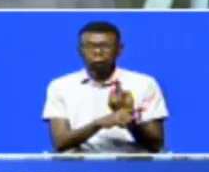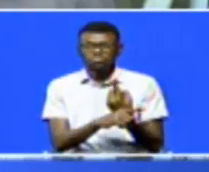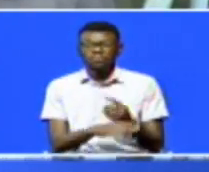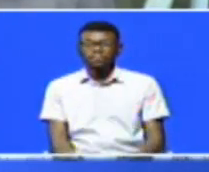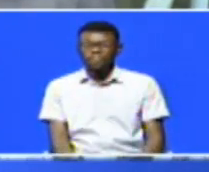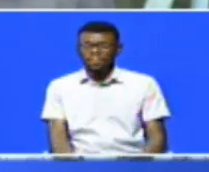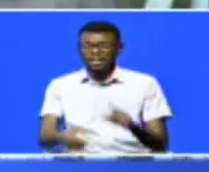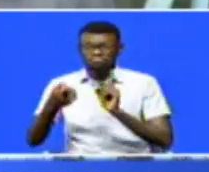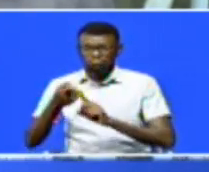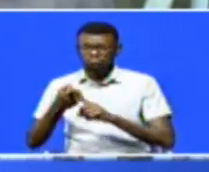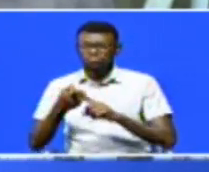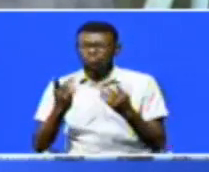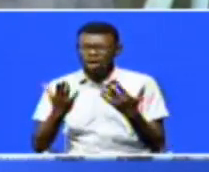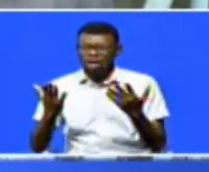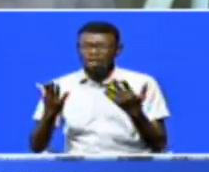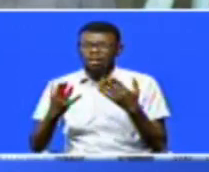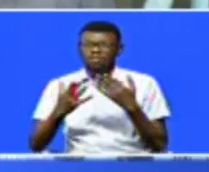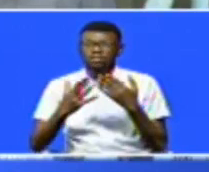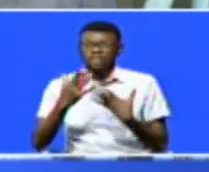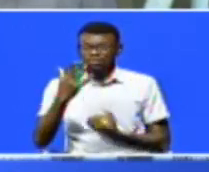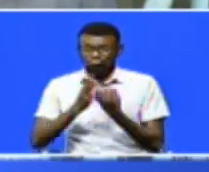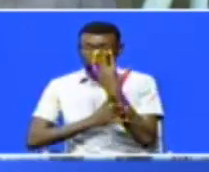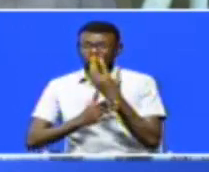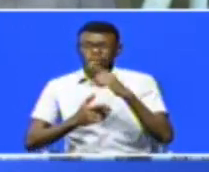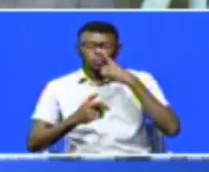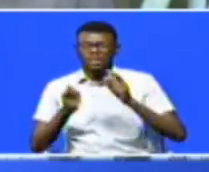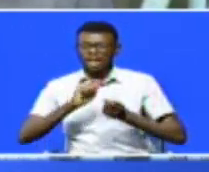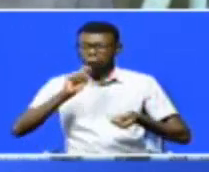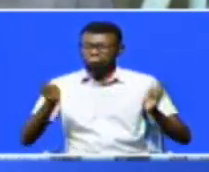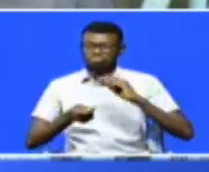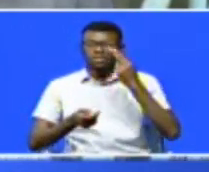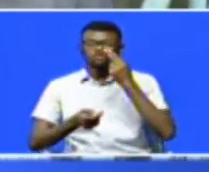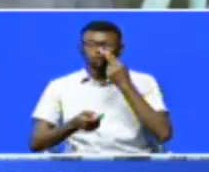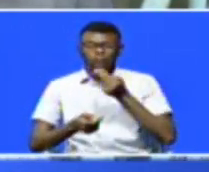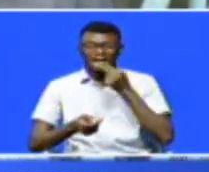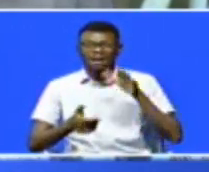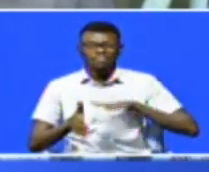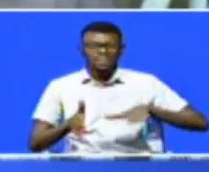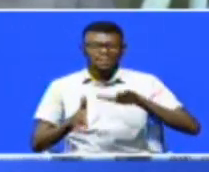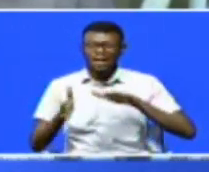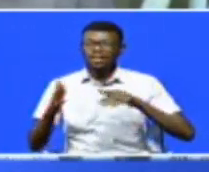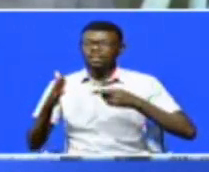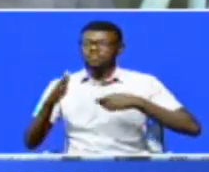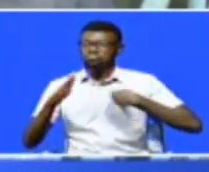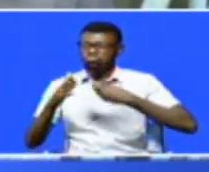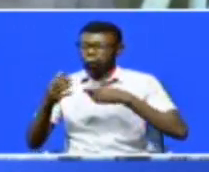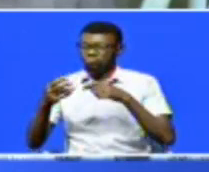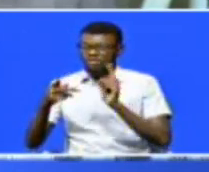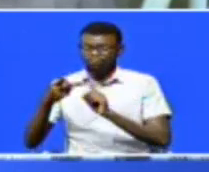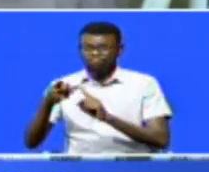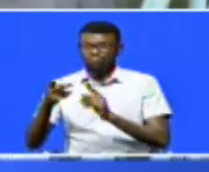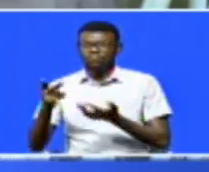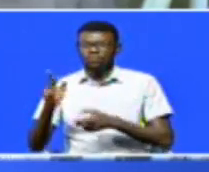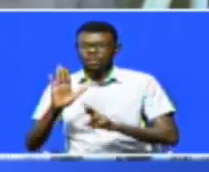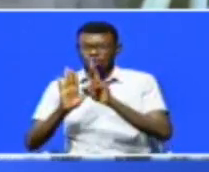to come up with a policy to revive the sugar industry, and two, to suggest the regulations that